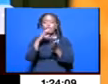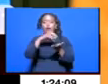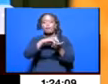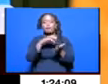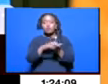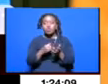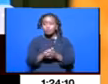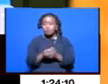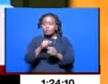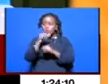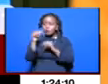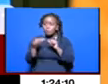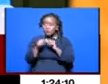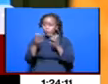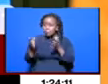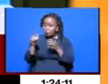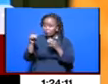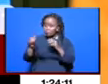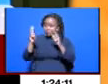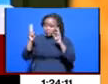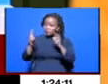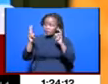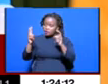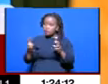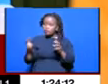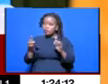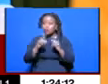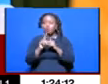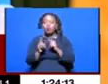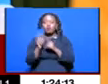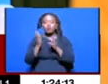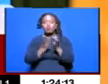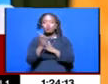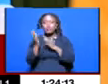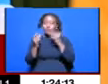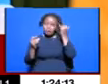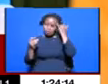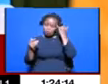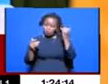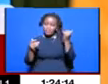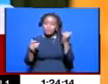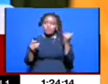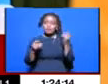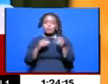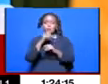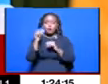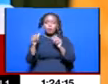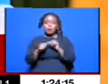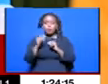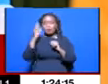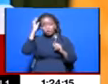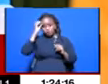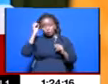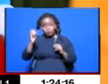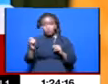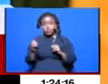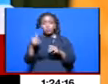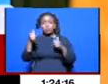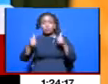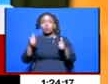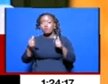regarding that issue, and in context, of the opinion that a